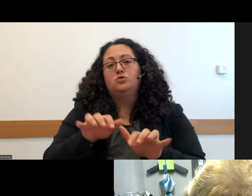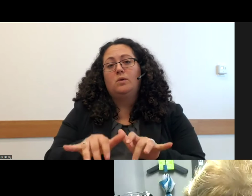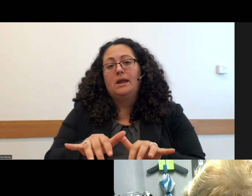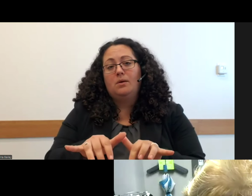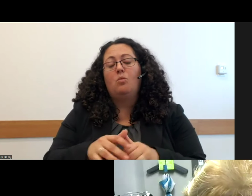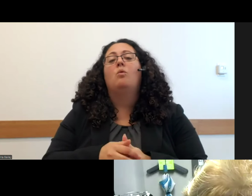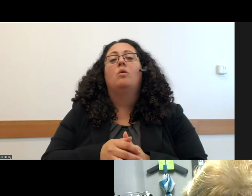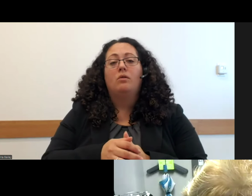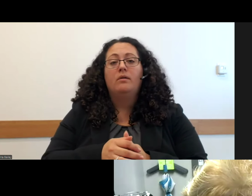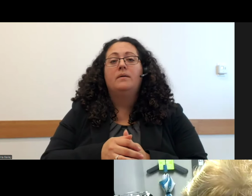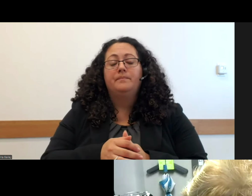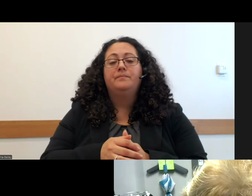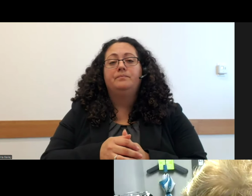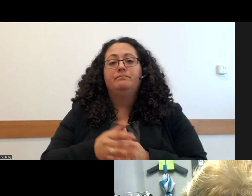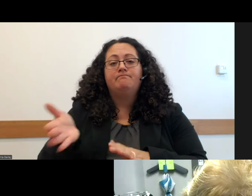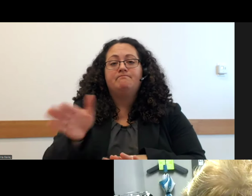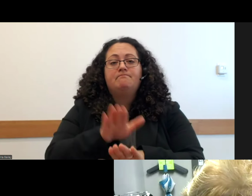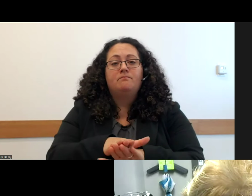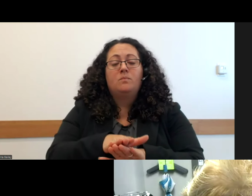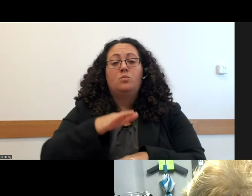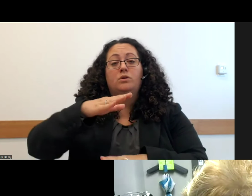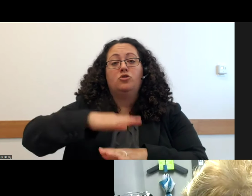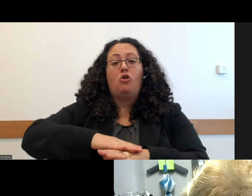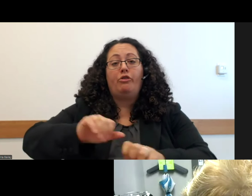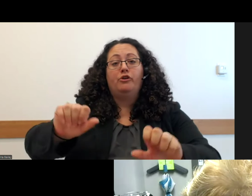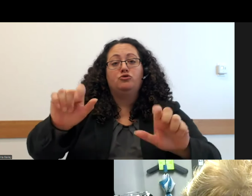And so what's on the screen can be